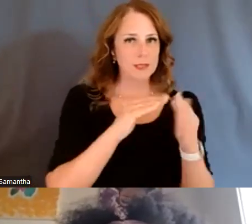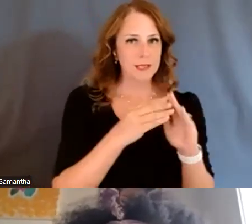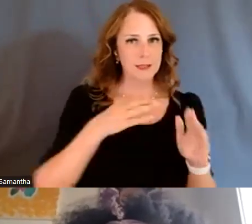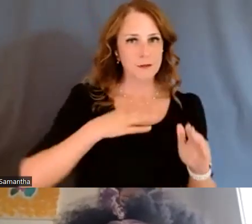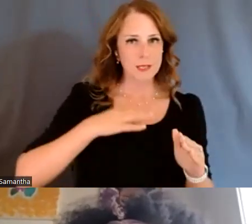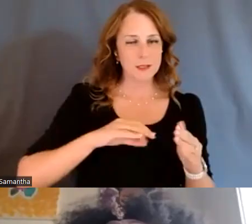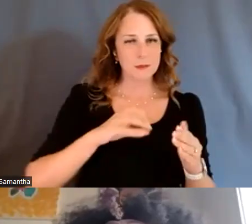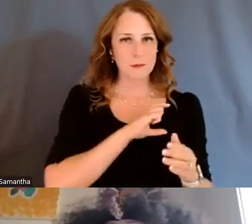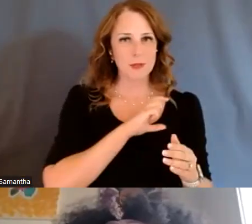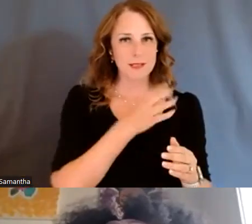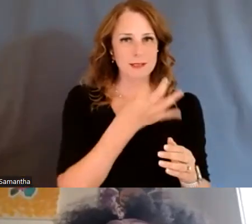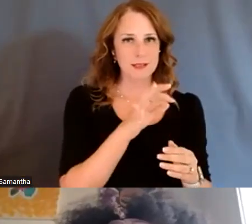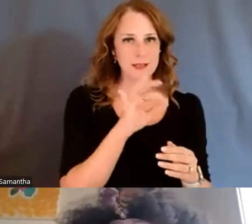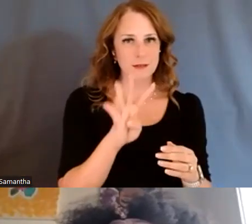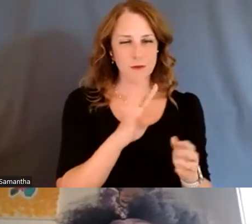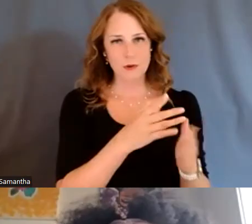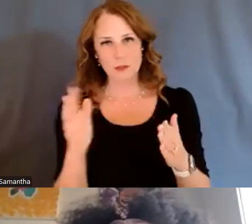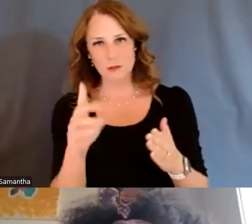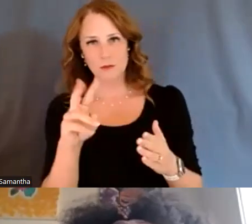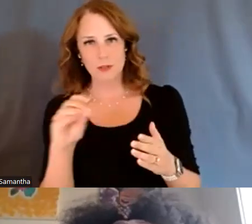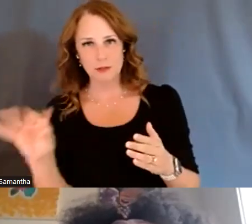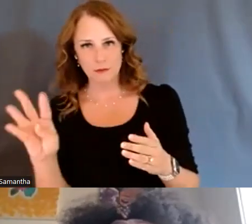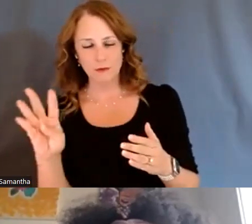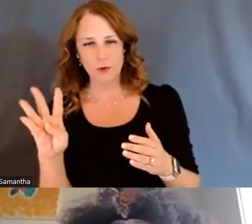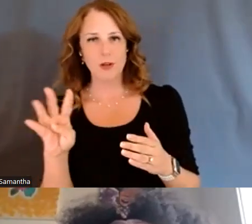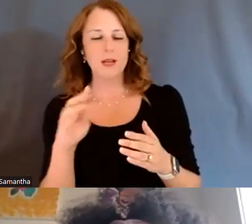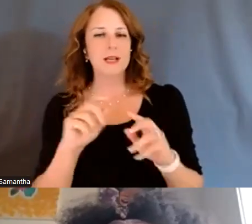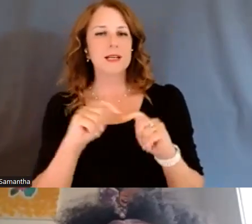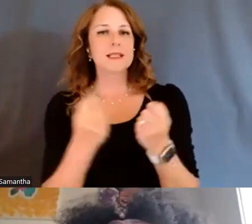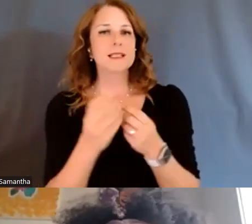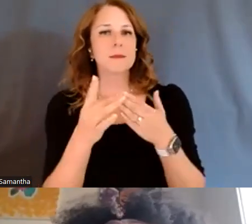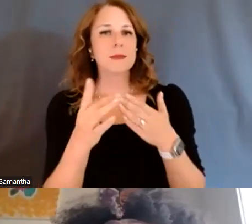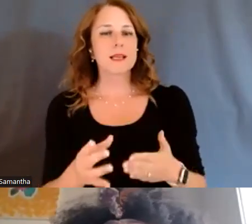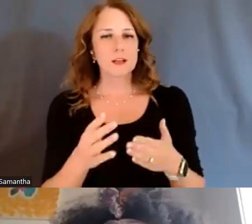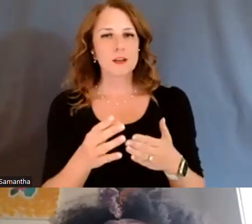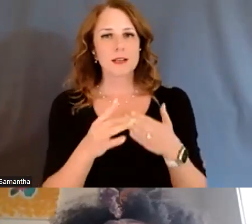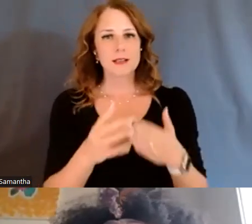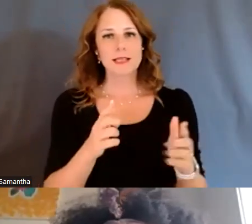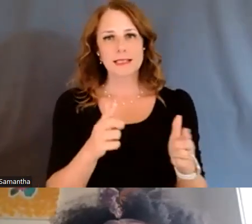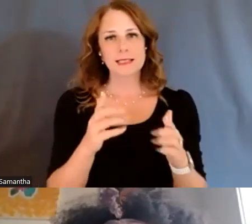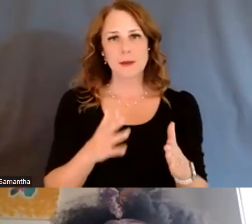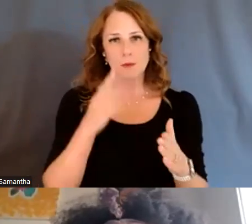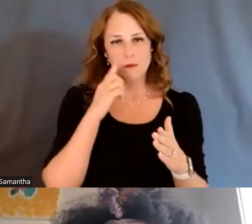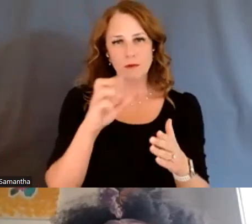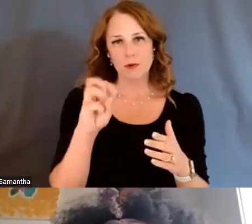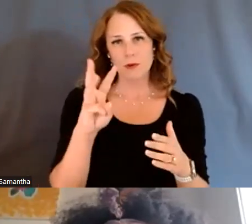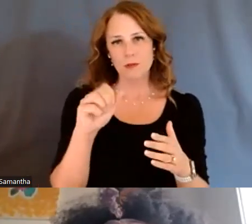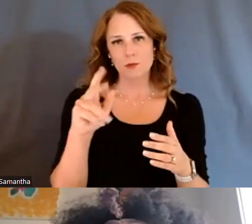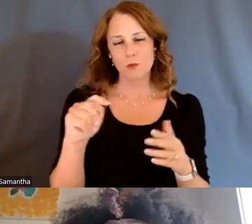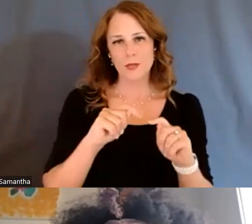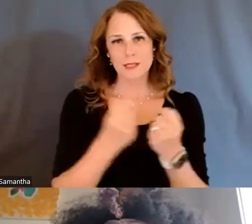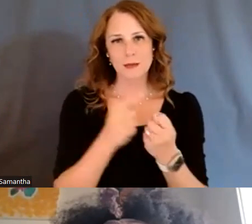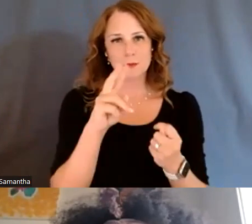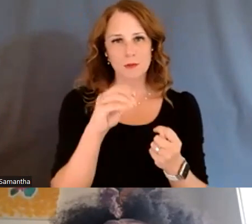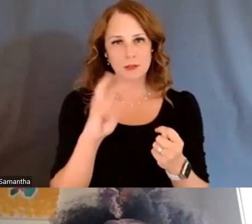from 1994 to 2004 and was a team leader and lead sniper for the SWAT team. In 2004, he left